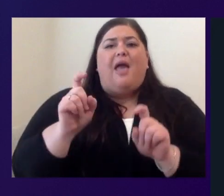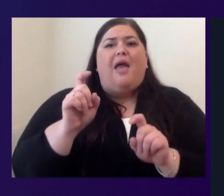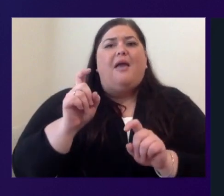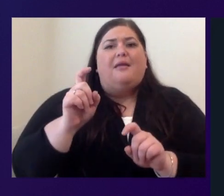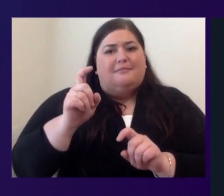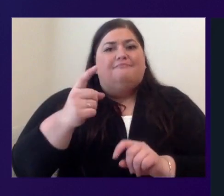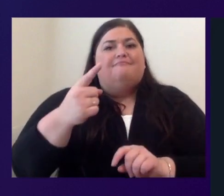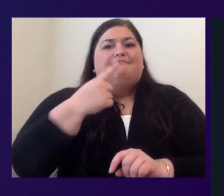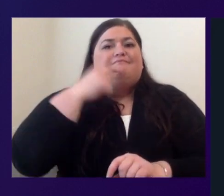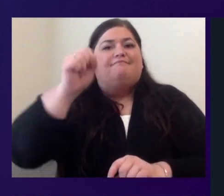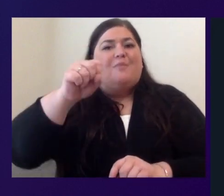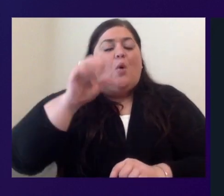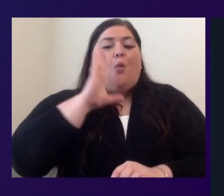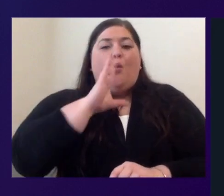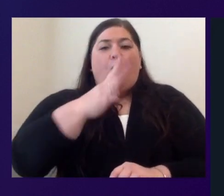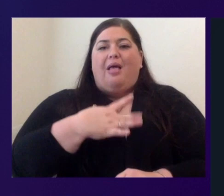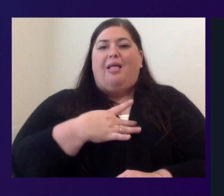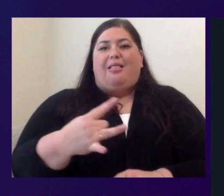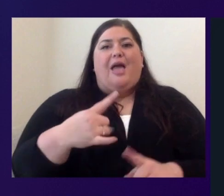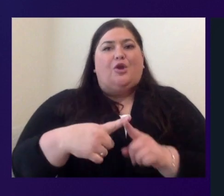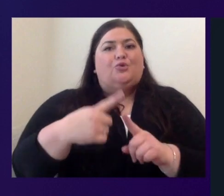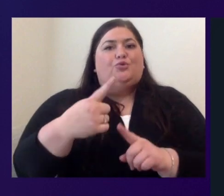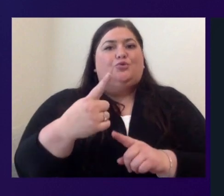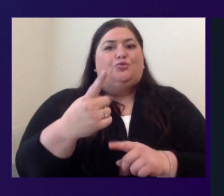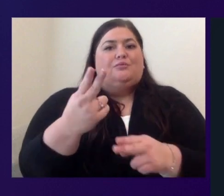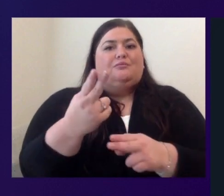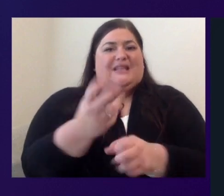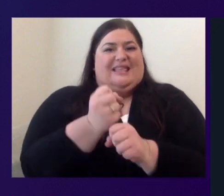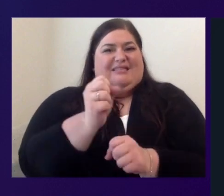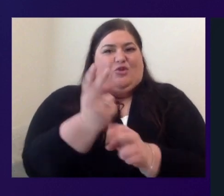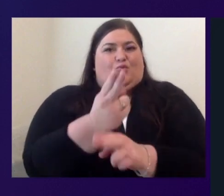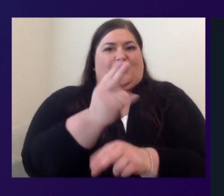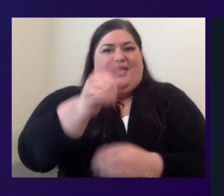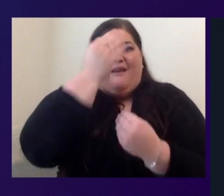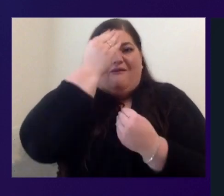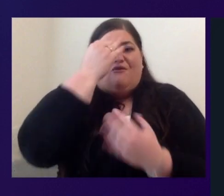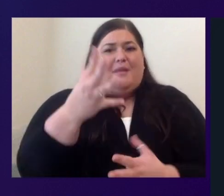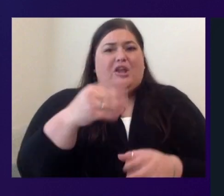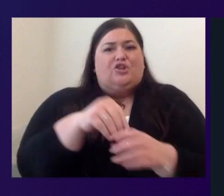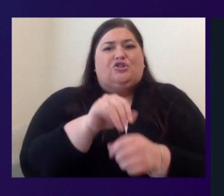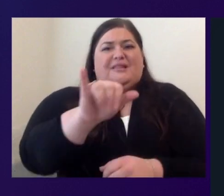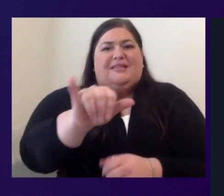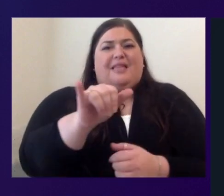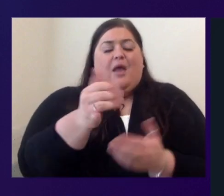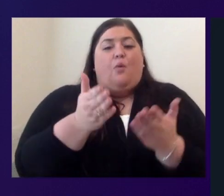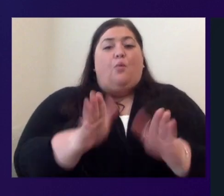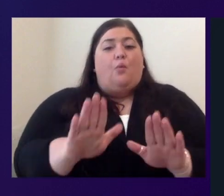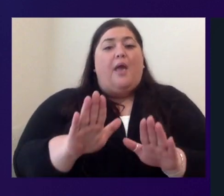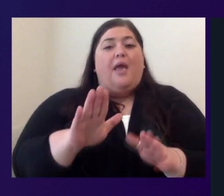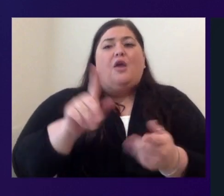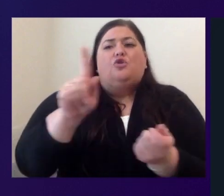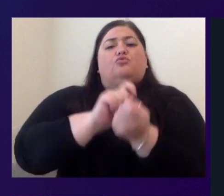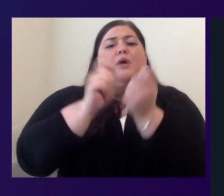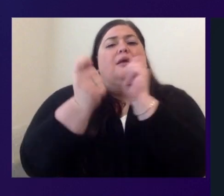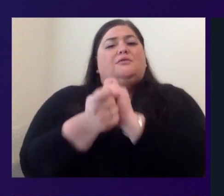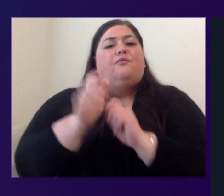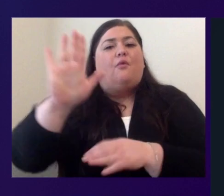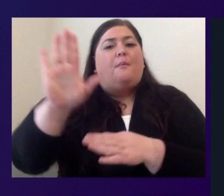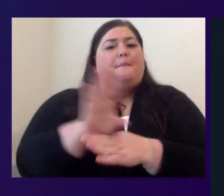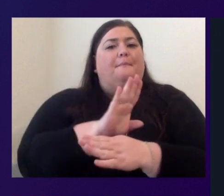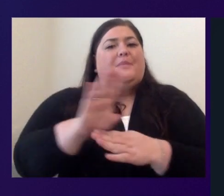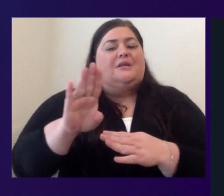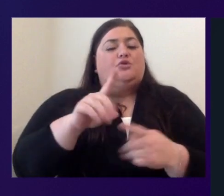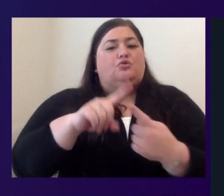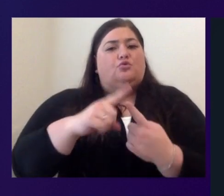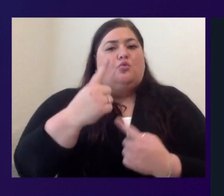application in the SaaS form factor. And organizations are taking right steps. They are transforming their business to convert their monolithic on-premise